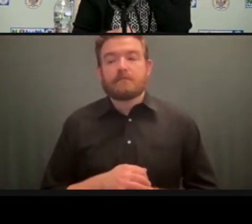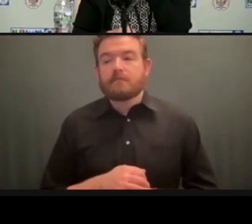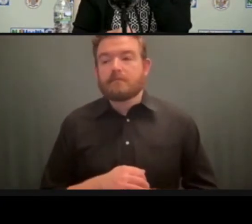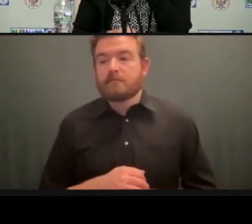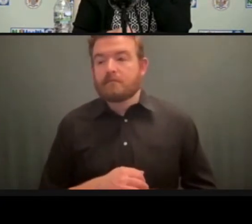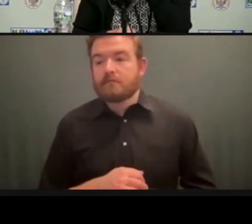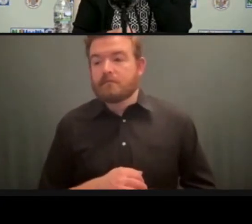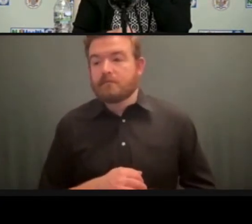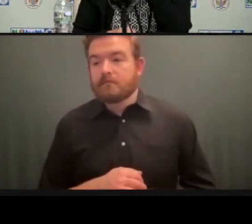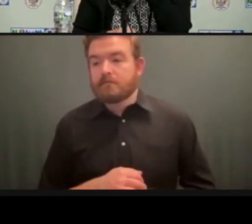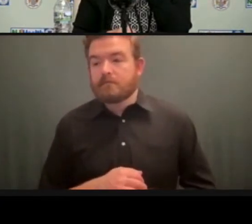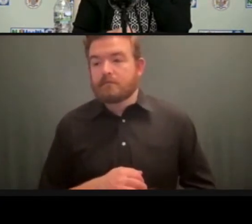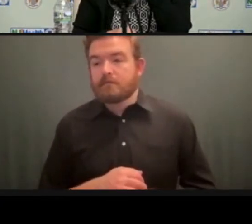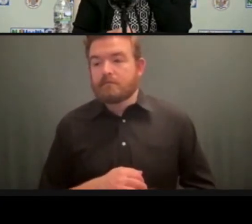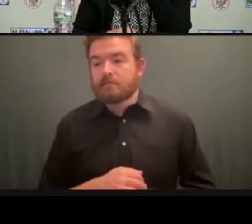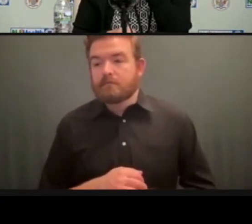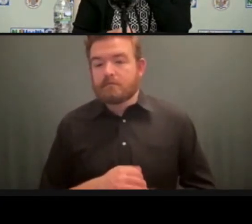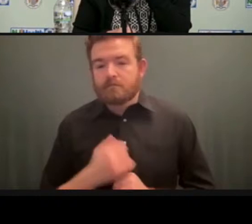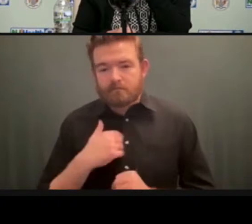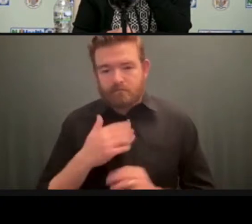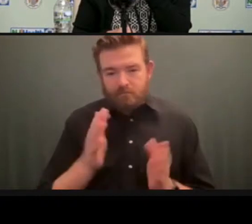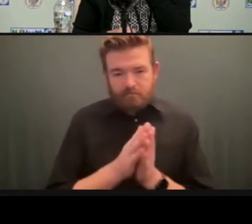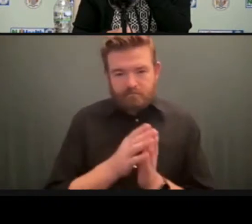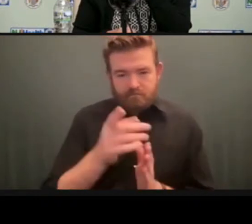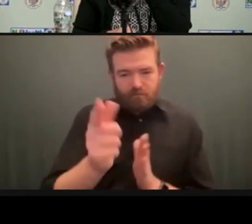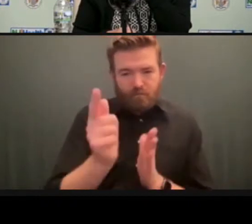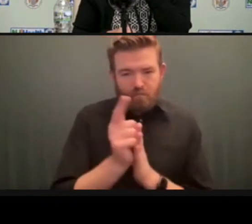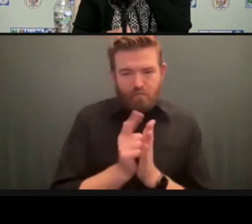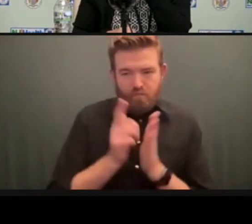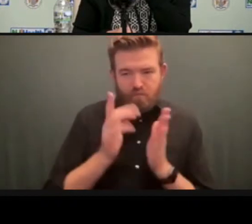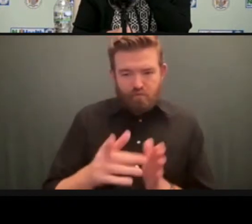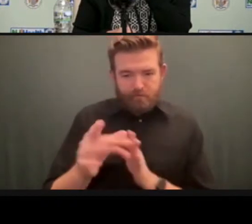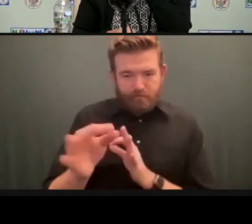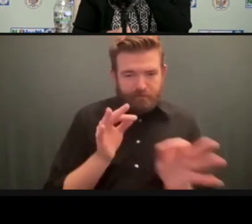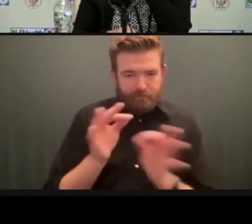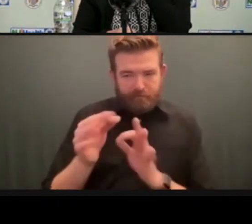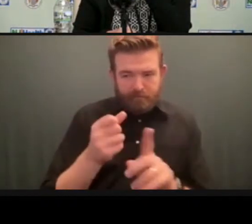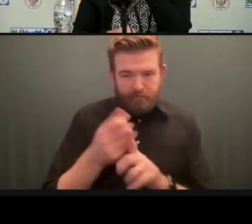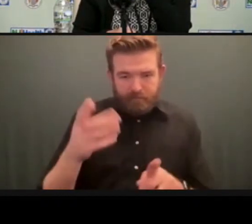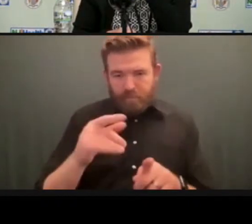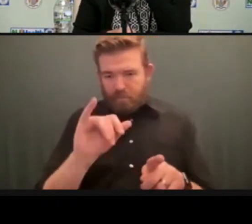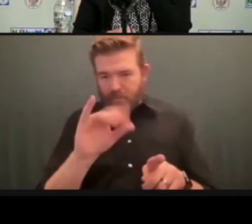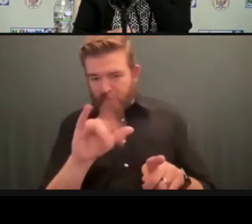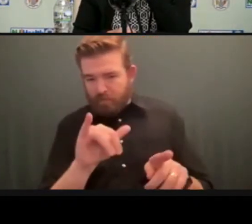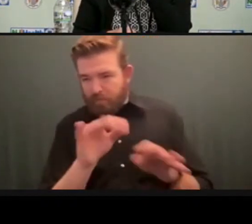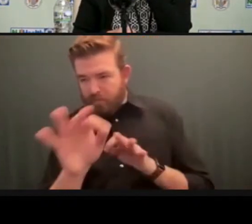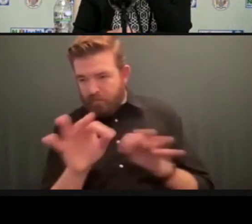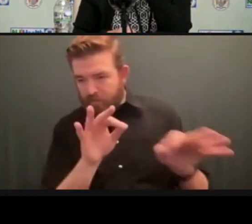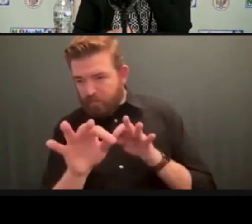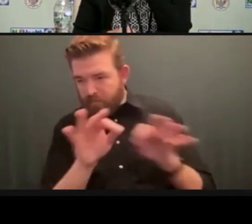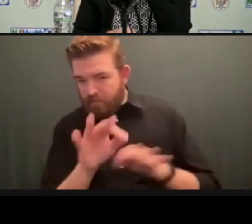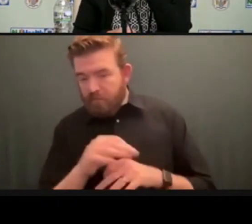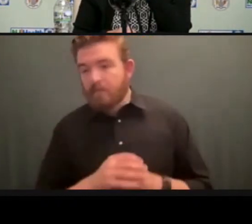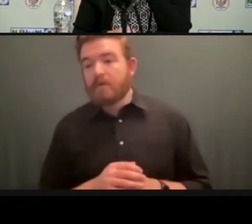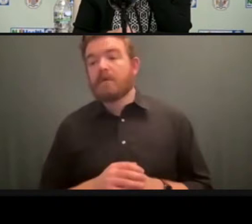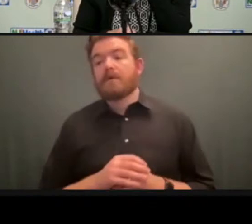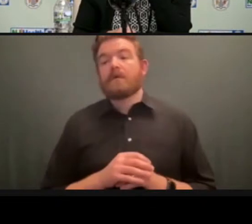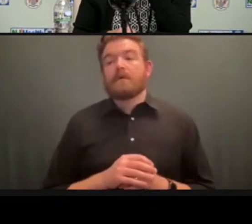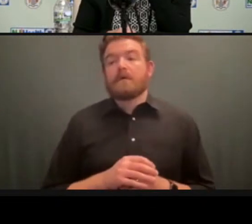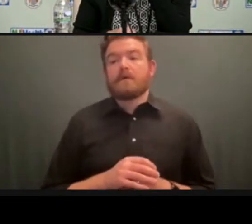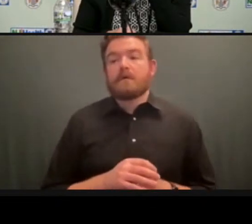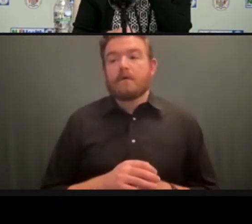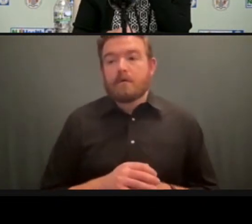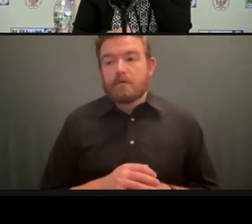staffing challenge is to use a technical term, bad. It's bad in both hospitals and long-term